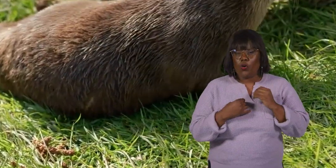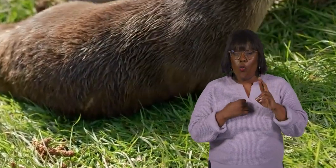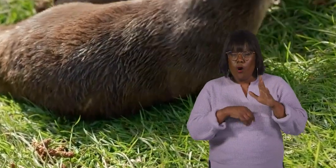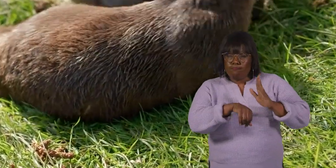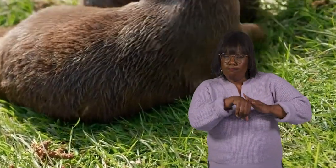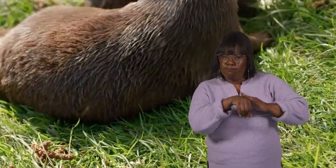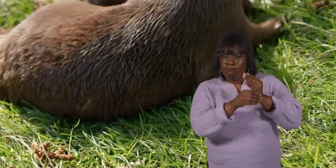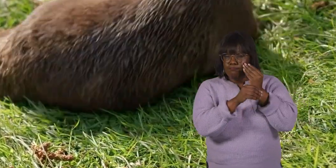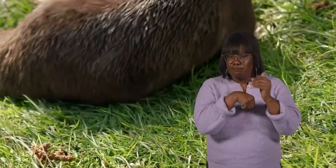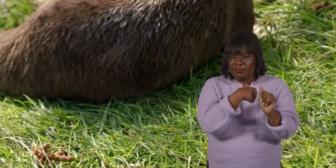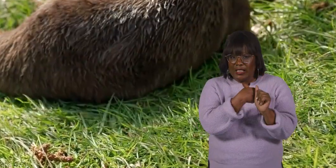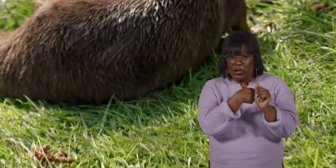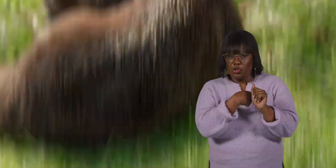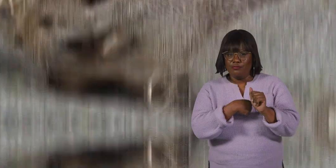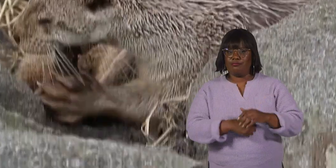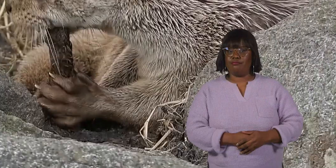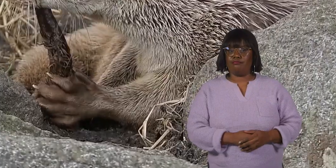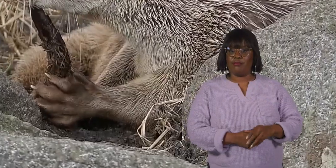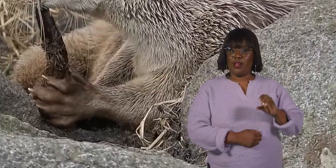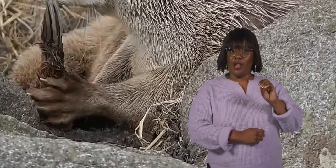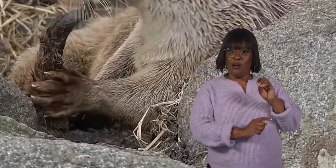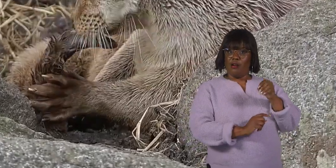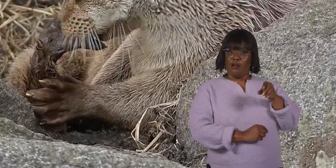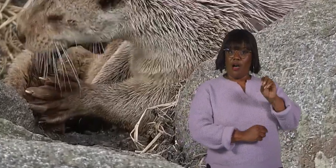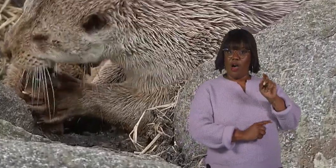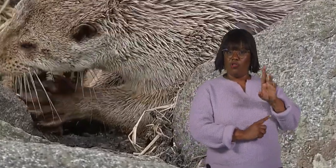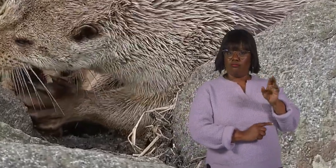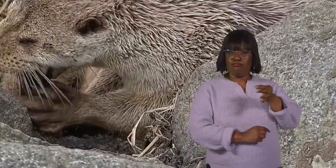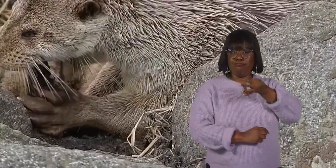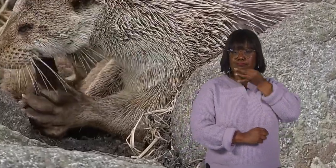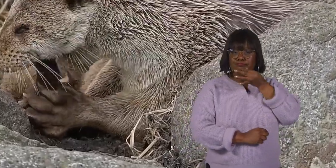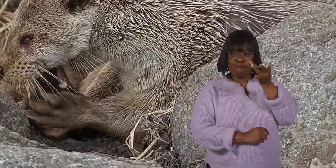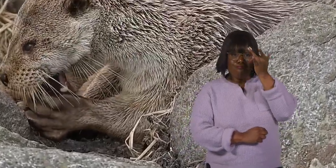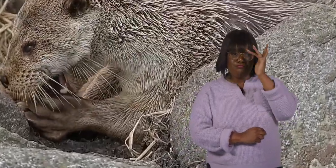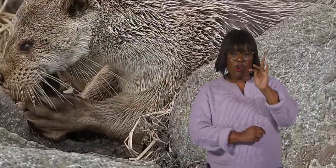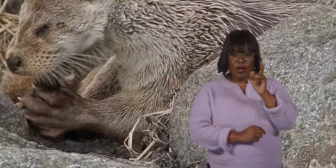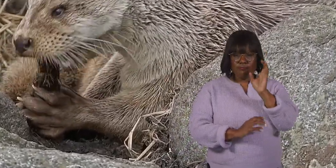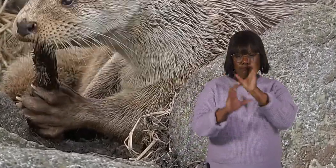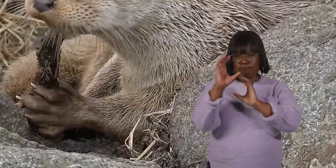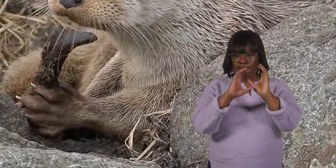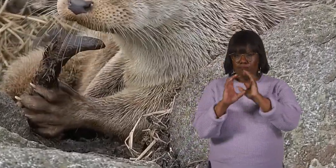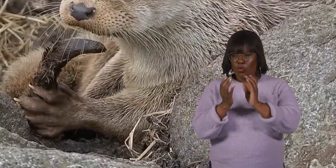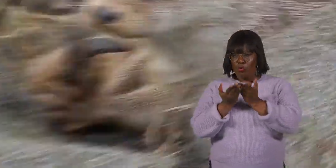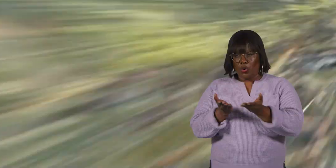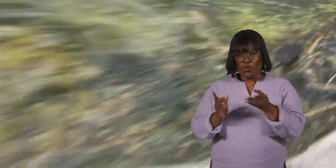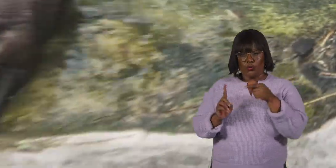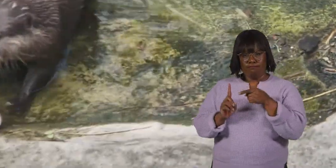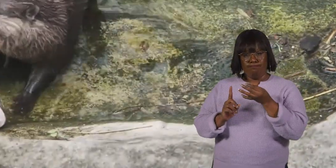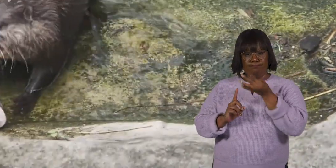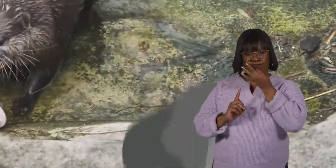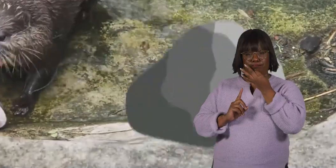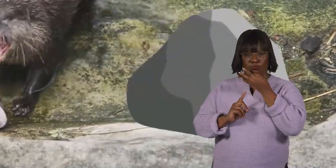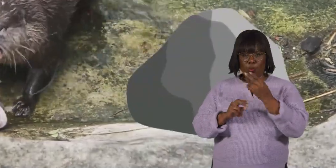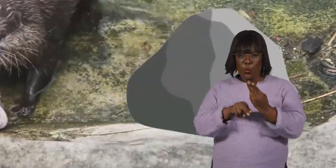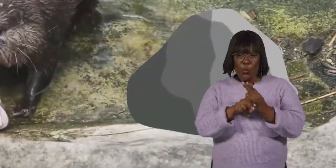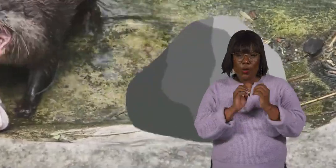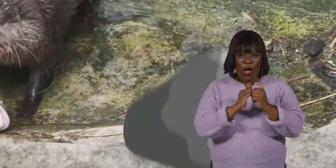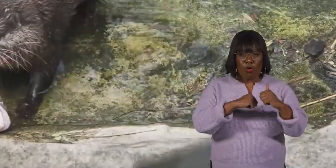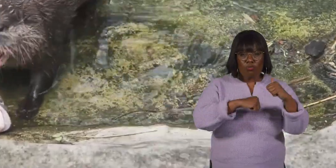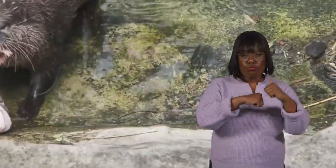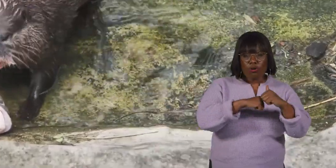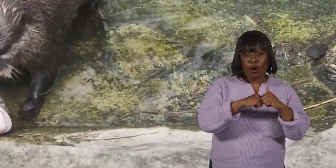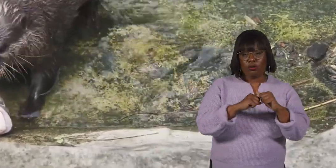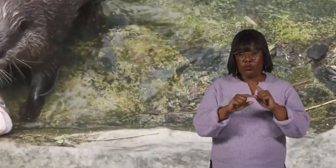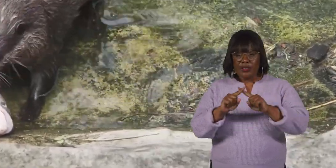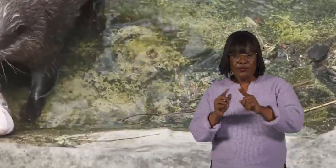or warn of danger. Otters are intelligent and resourceful animals. They use rocks and